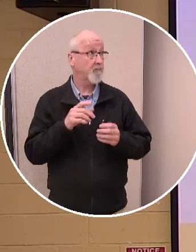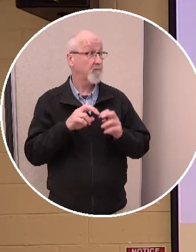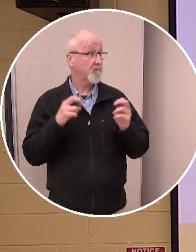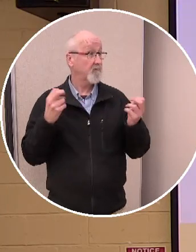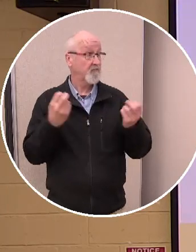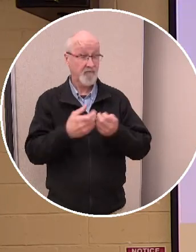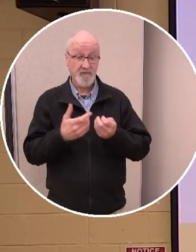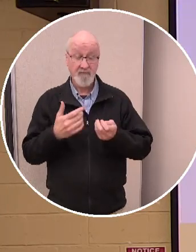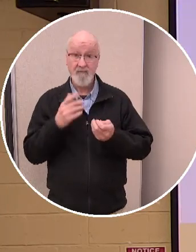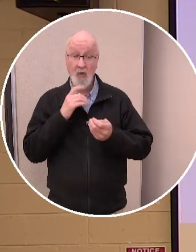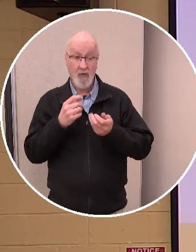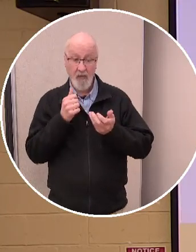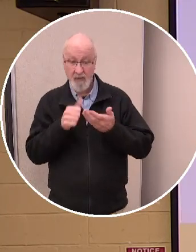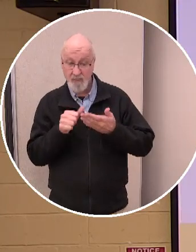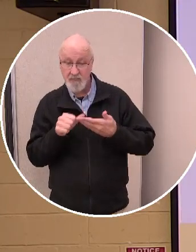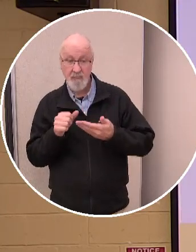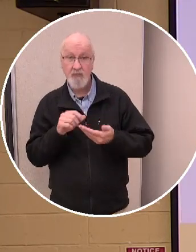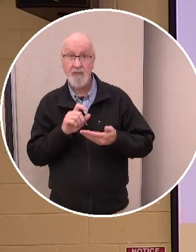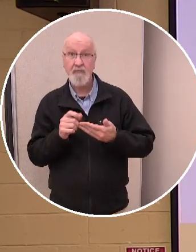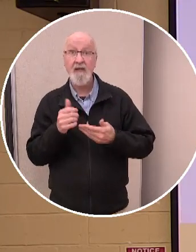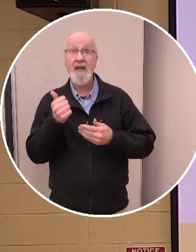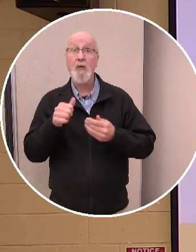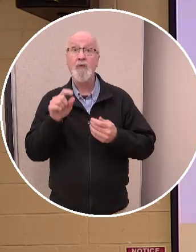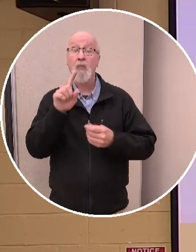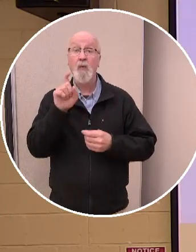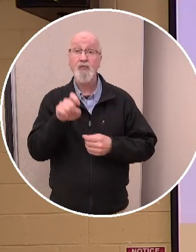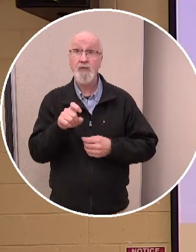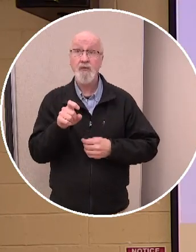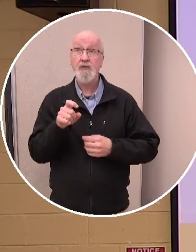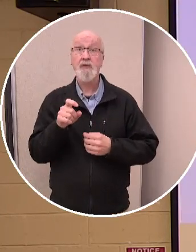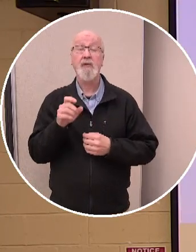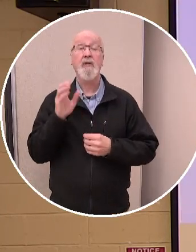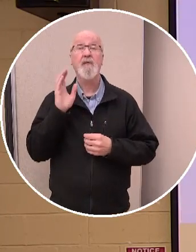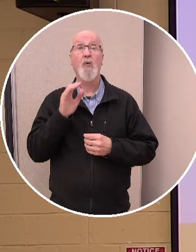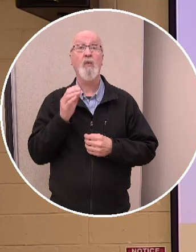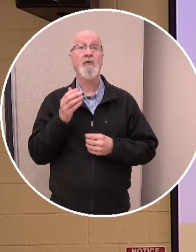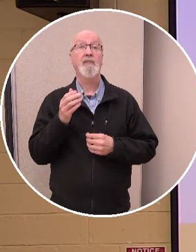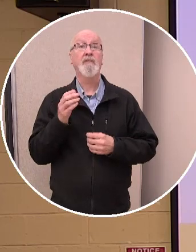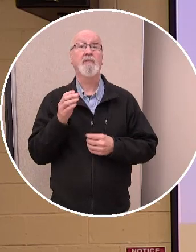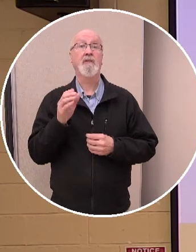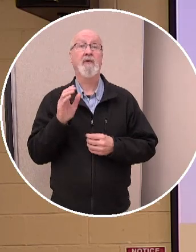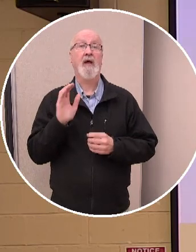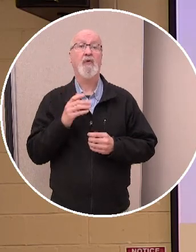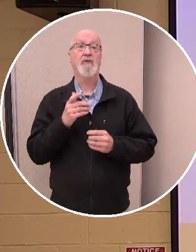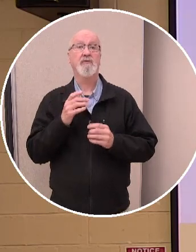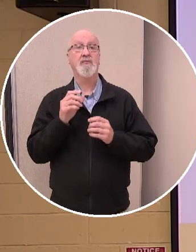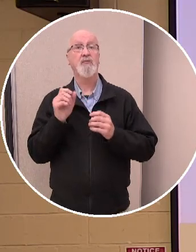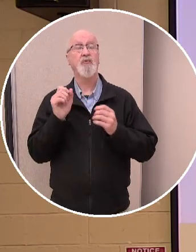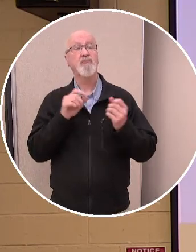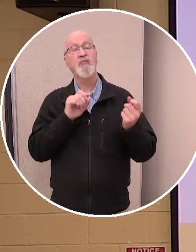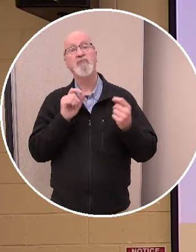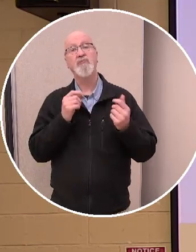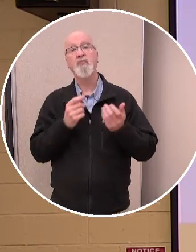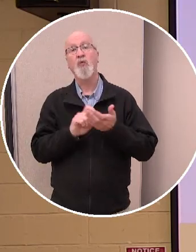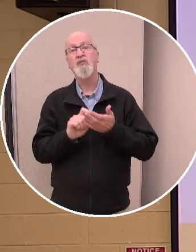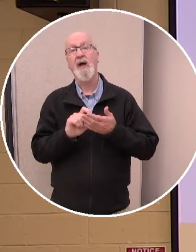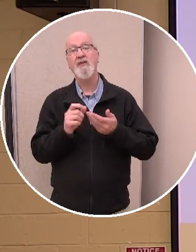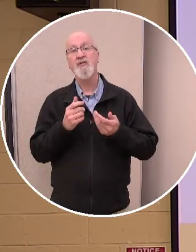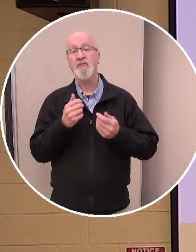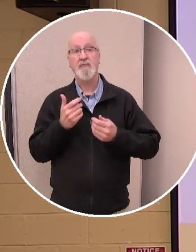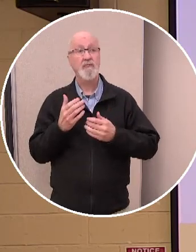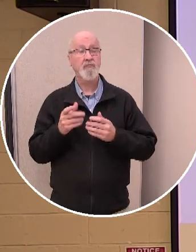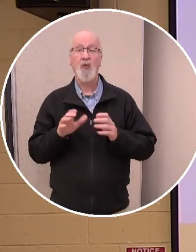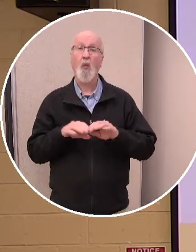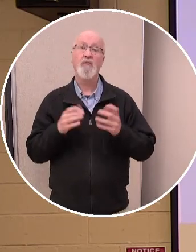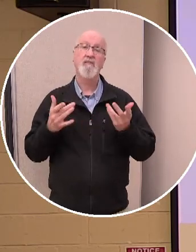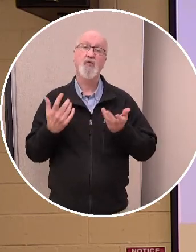in and out, and if anyone has any questions with regard to a certain piece of correspondence, we're certainly open to have that dialogue, as we